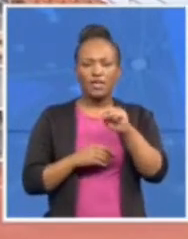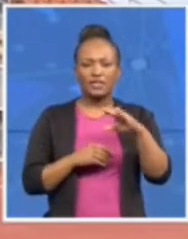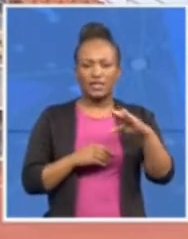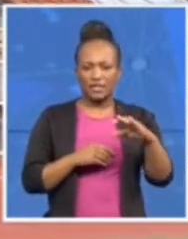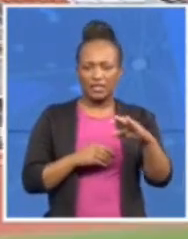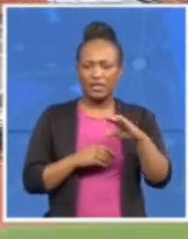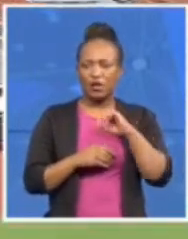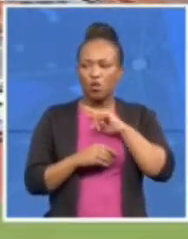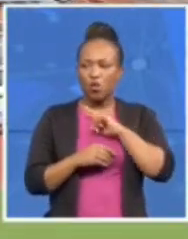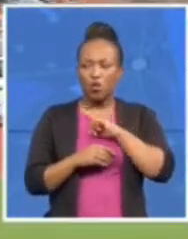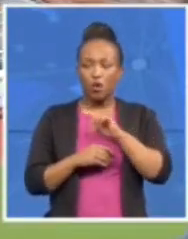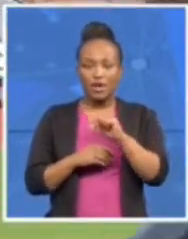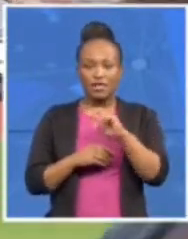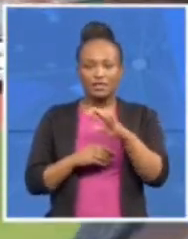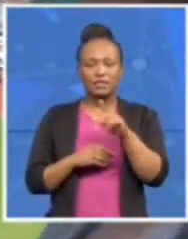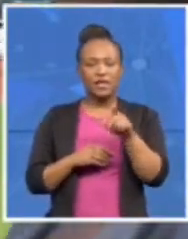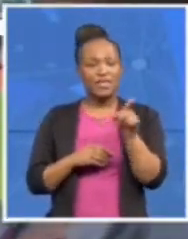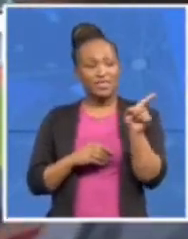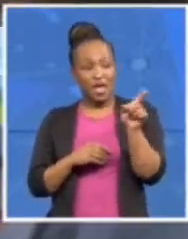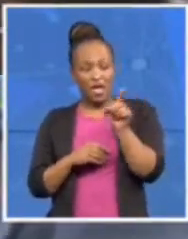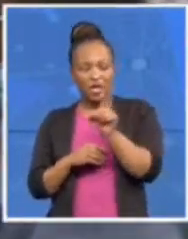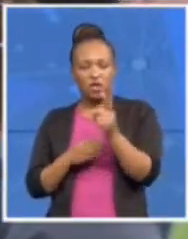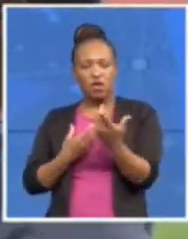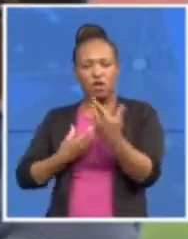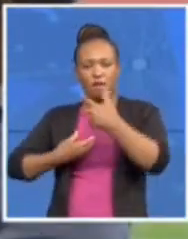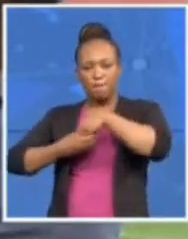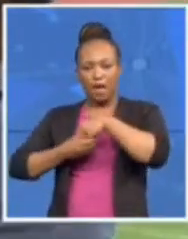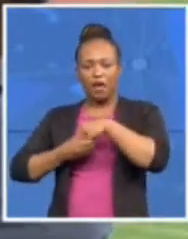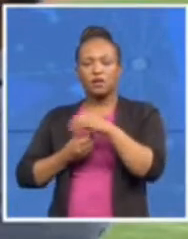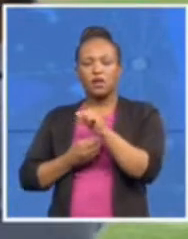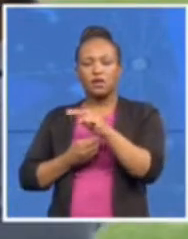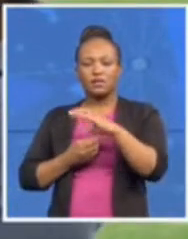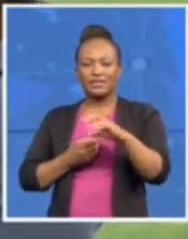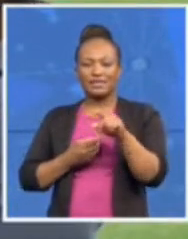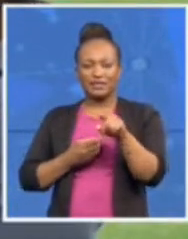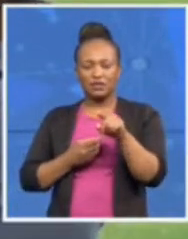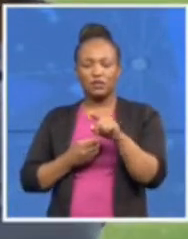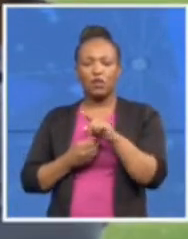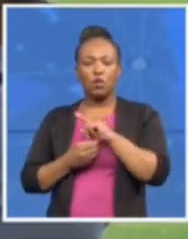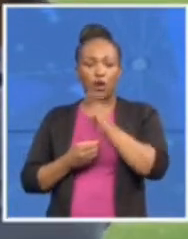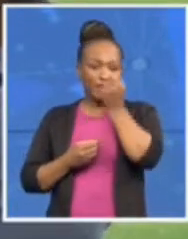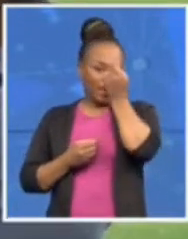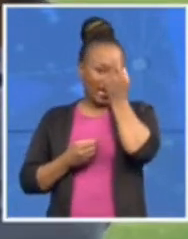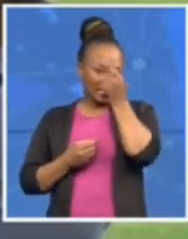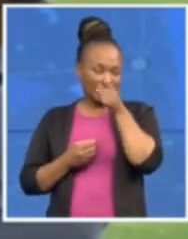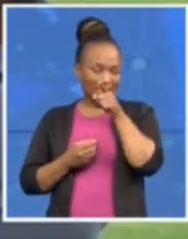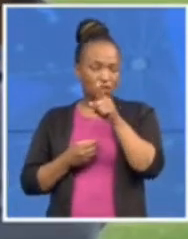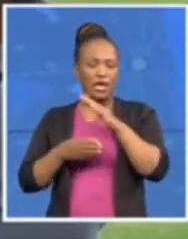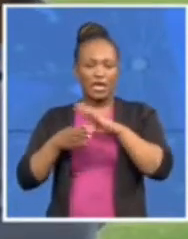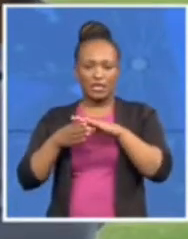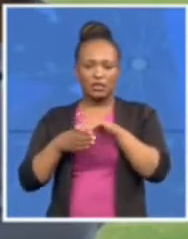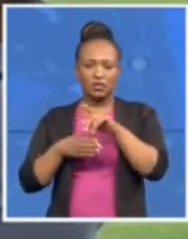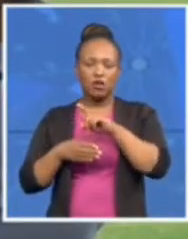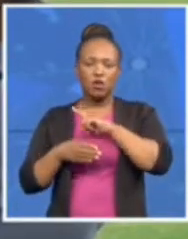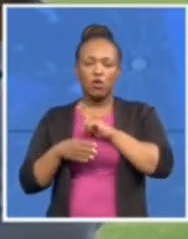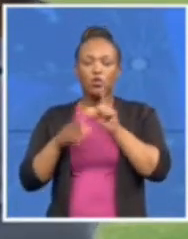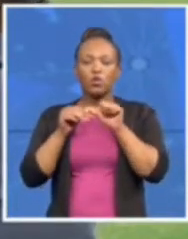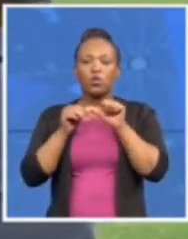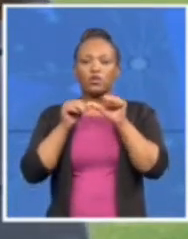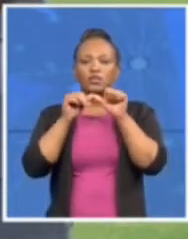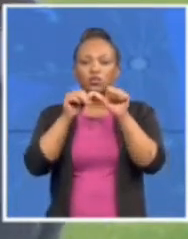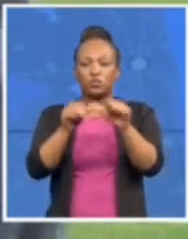African National Congress. It is based on that particular understanding and the reason that we continue to affirm that this is the home of